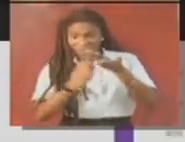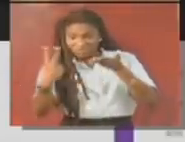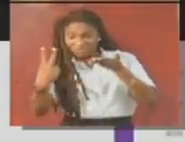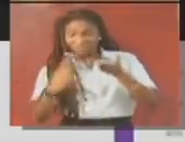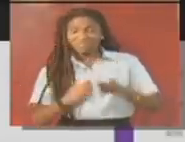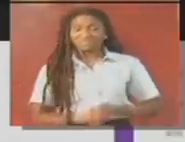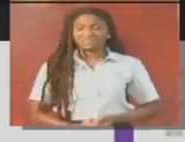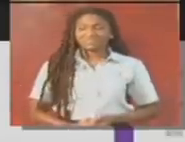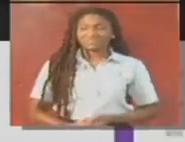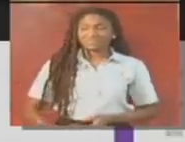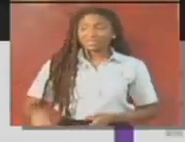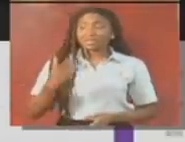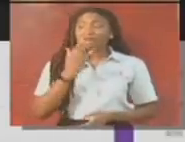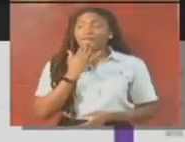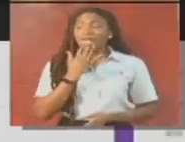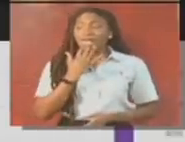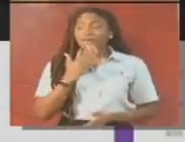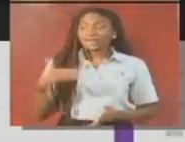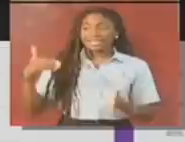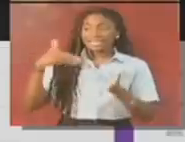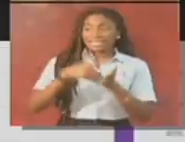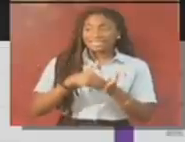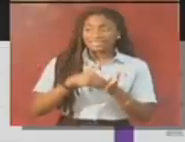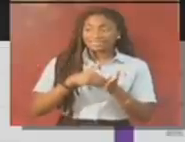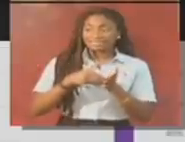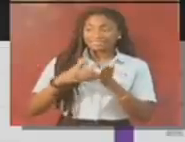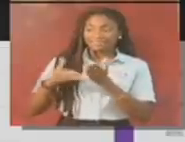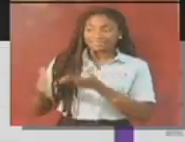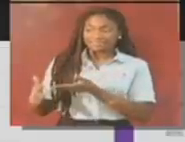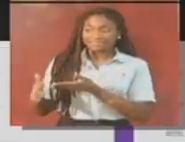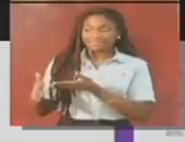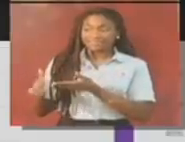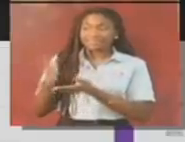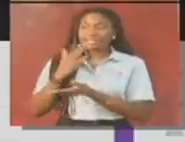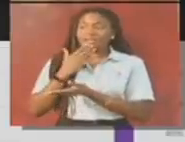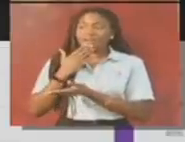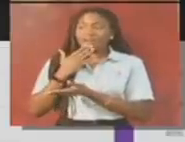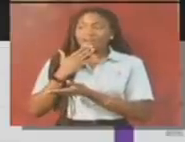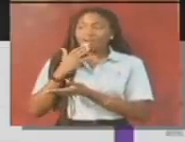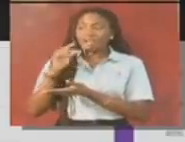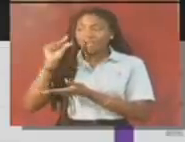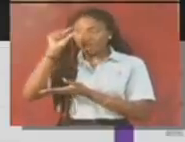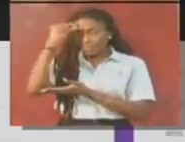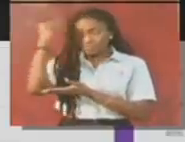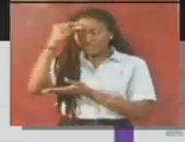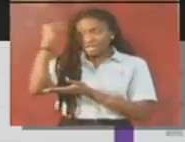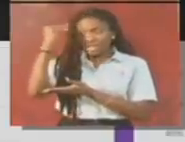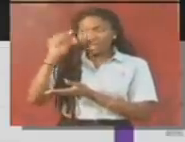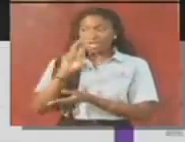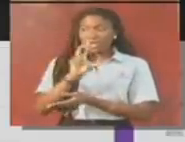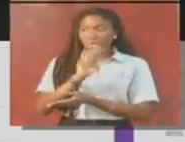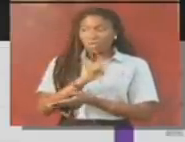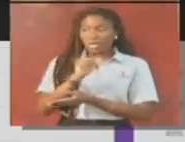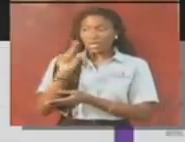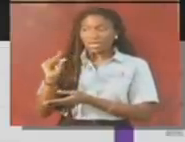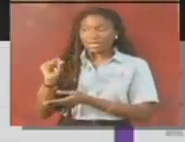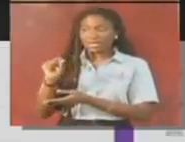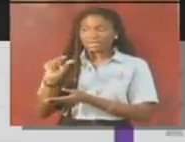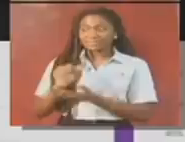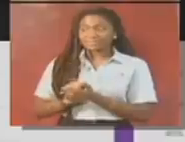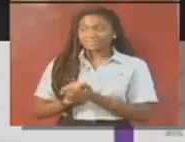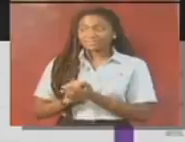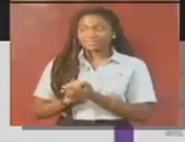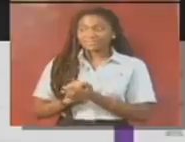the same color scheme, giving the gray bars for 2020, green ones for January, blue for